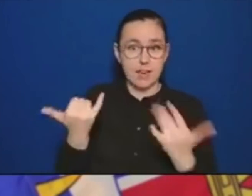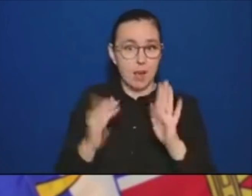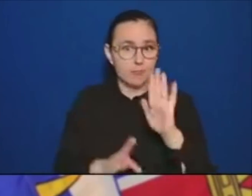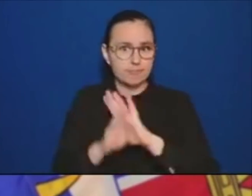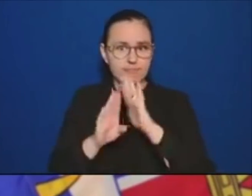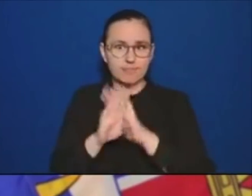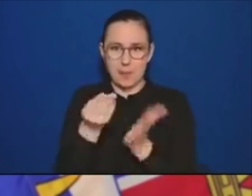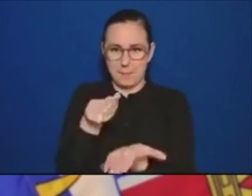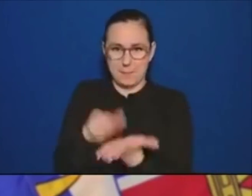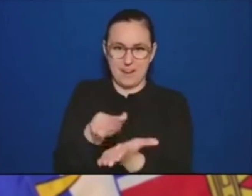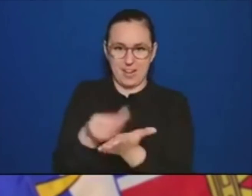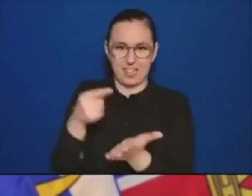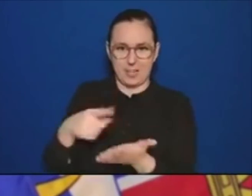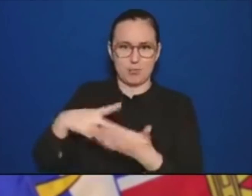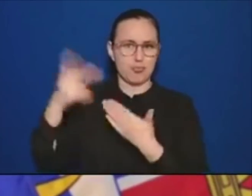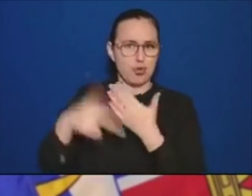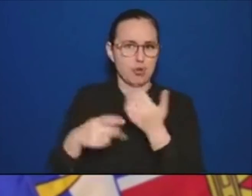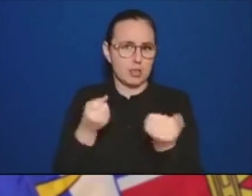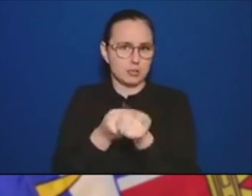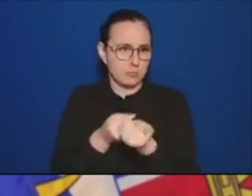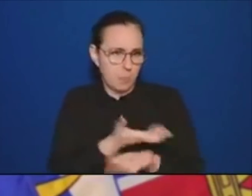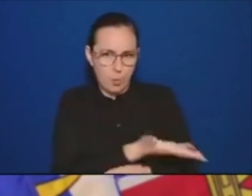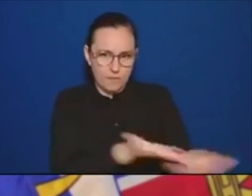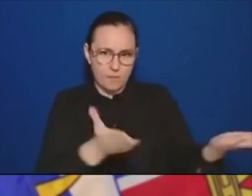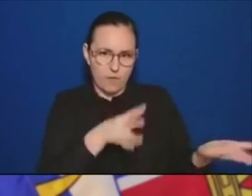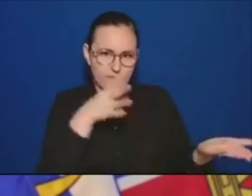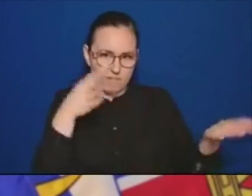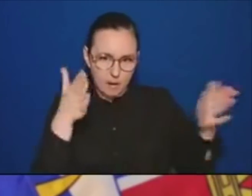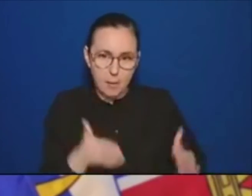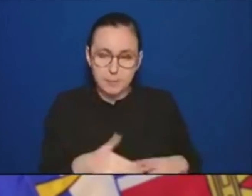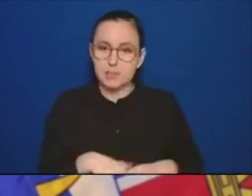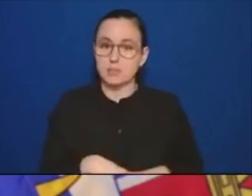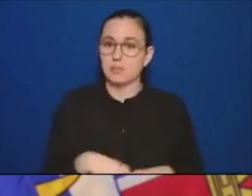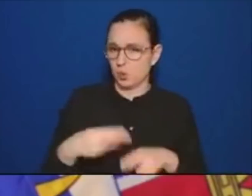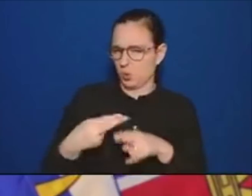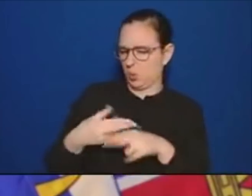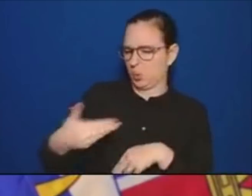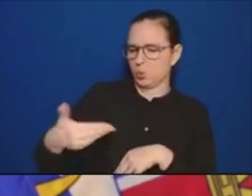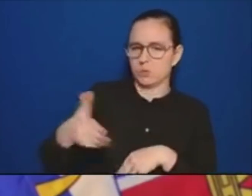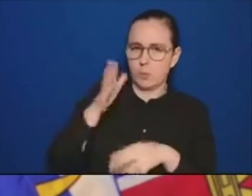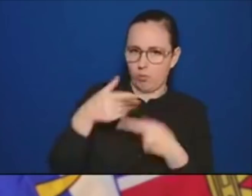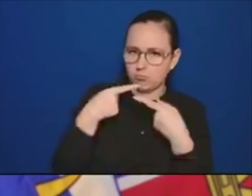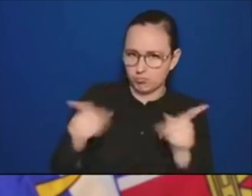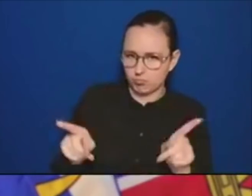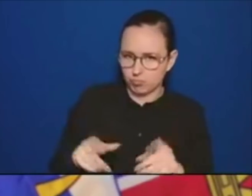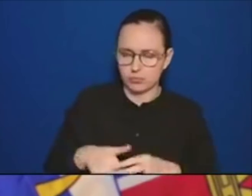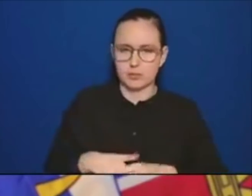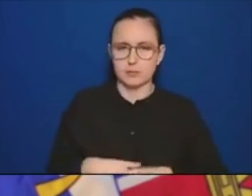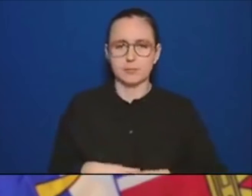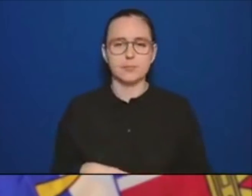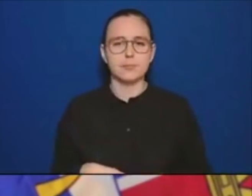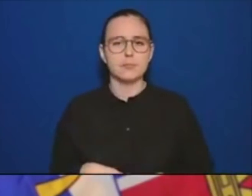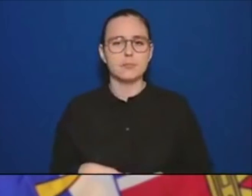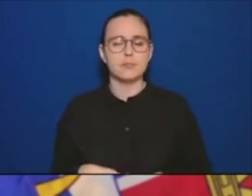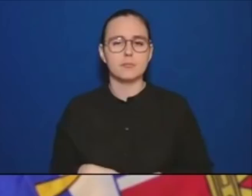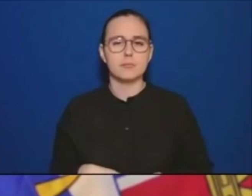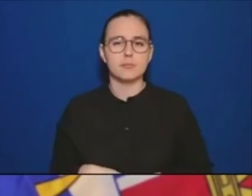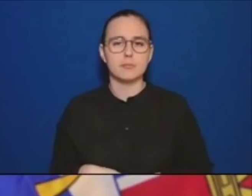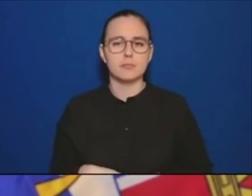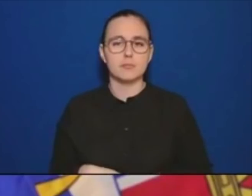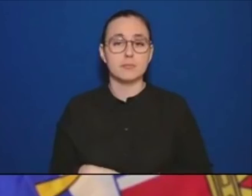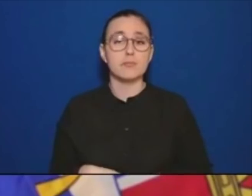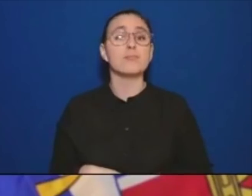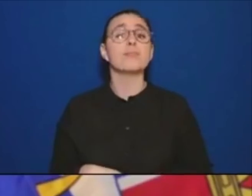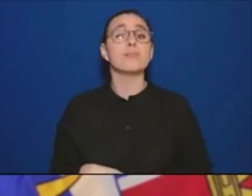The details of that will be coming out in the coming days. Where these conversations that we're having on the ground are